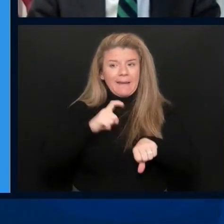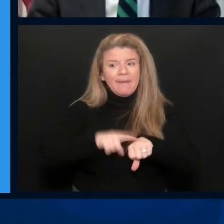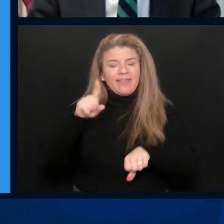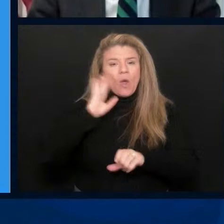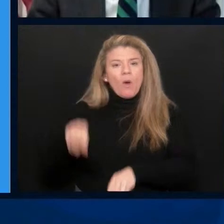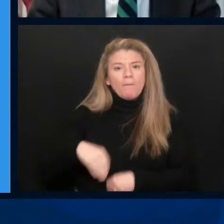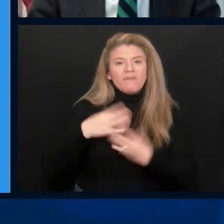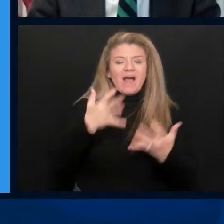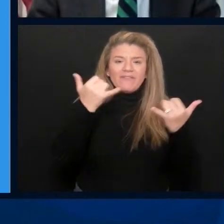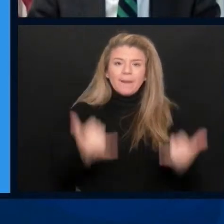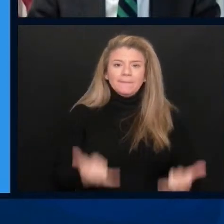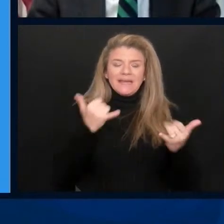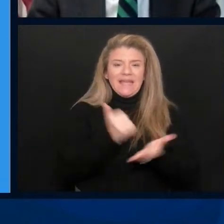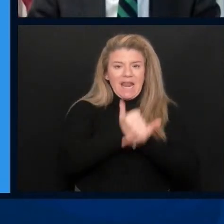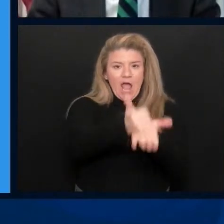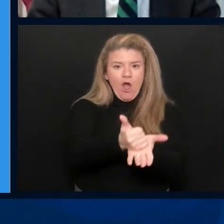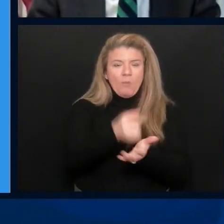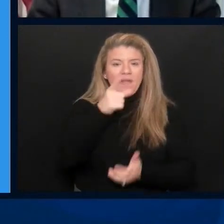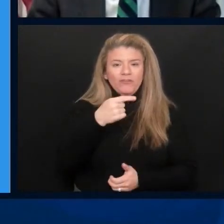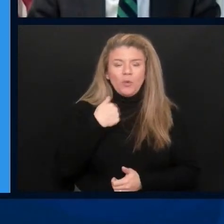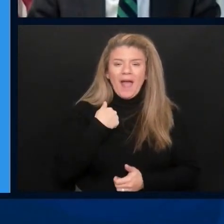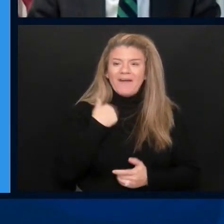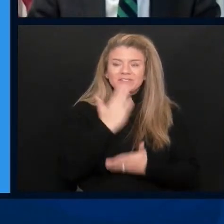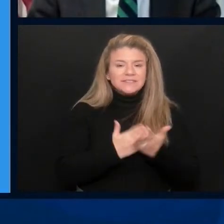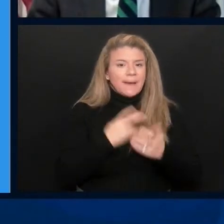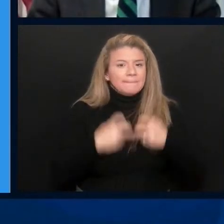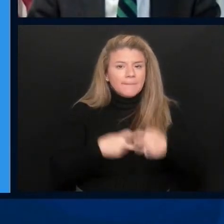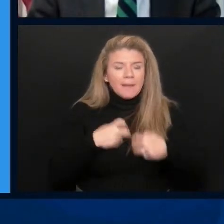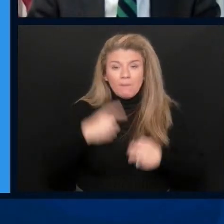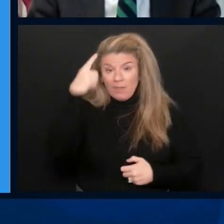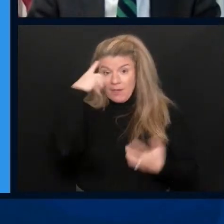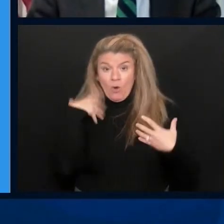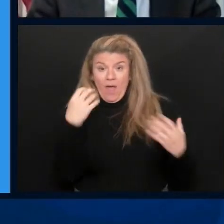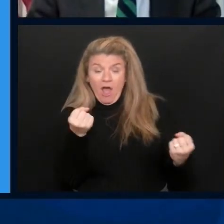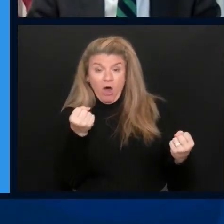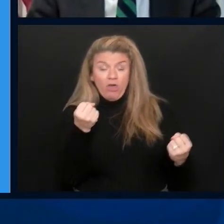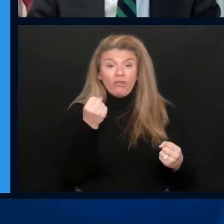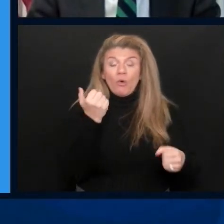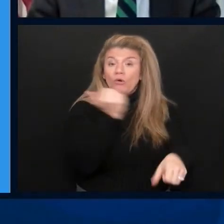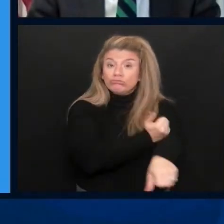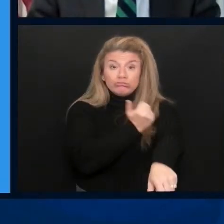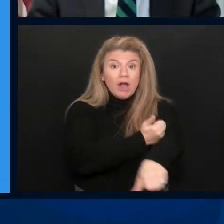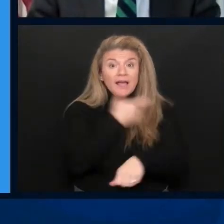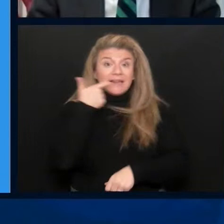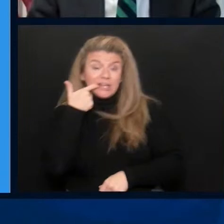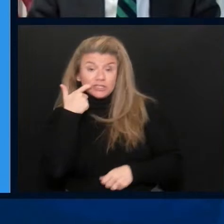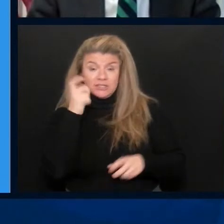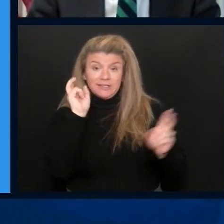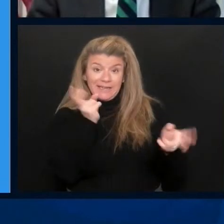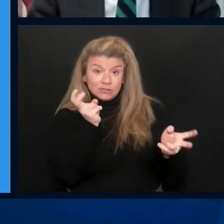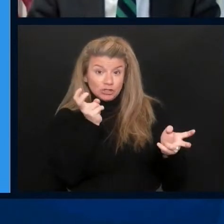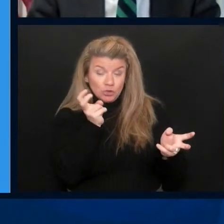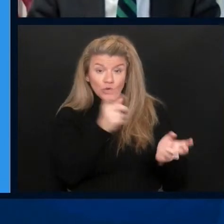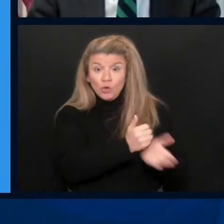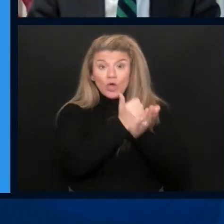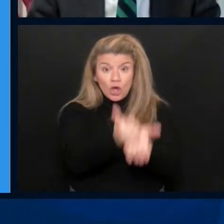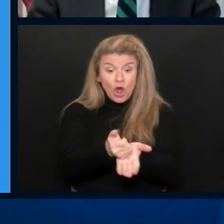any West Virginian struggling with an addiction or mental health issue. Residents can also check out